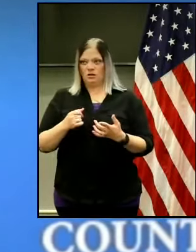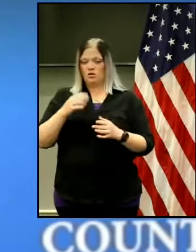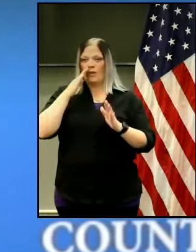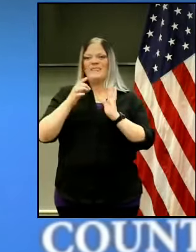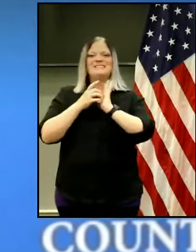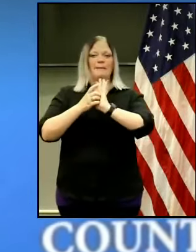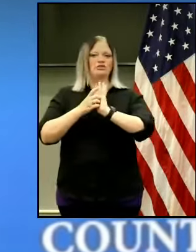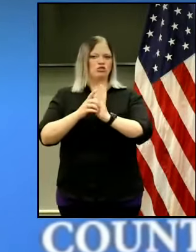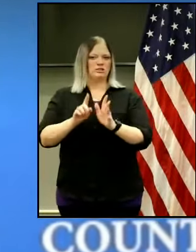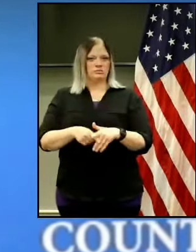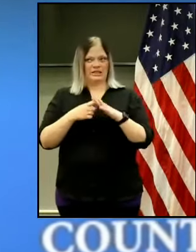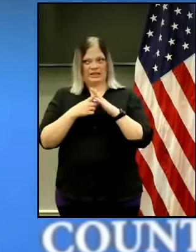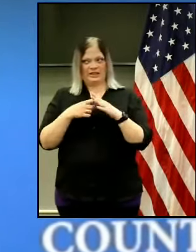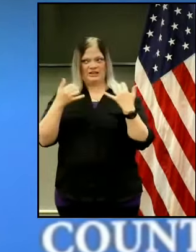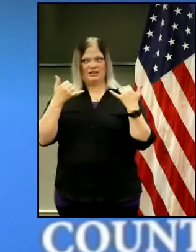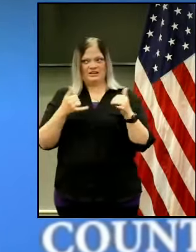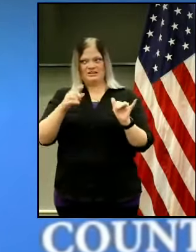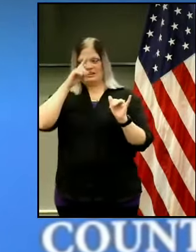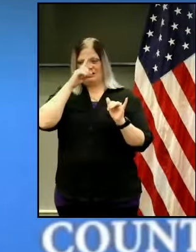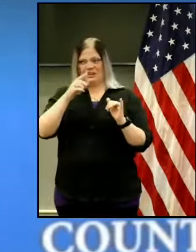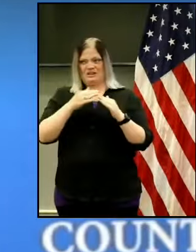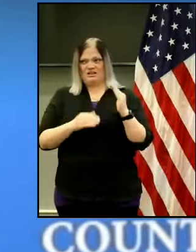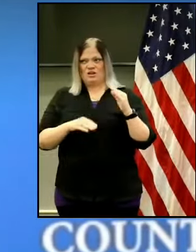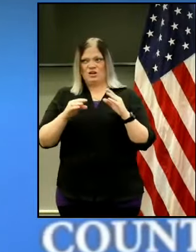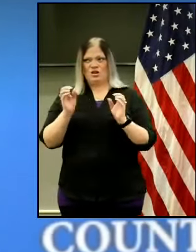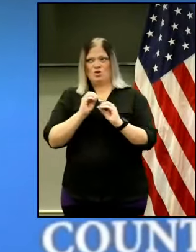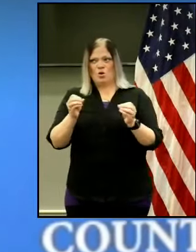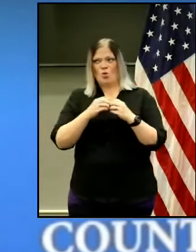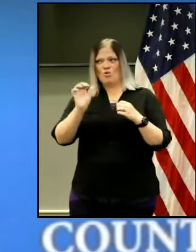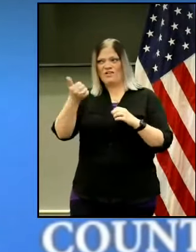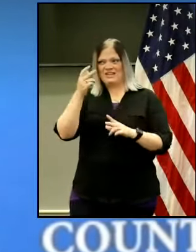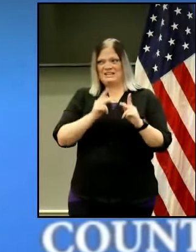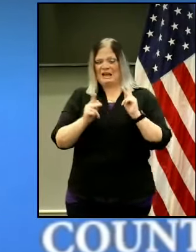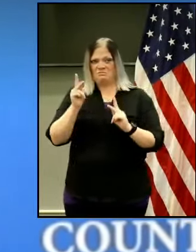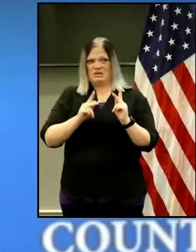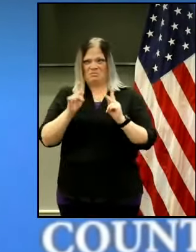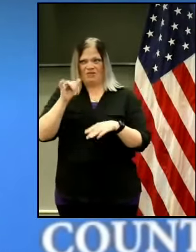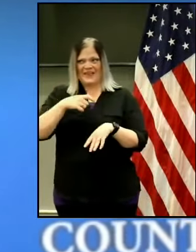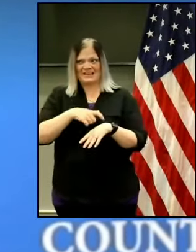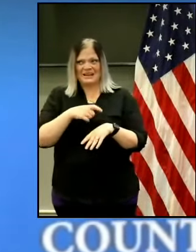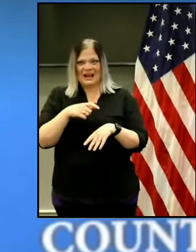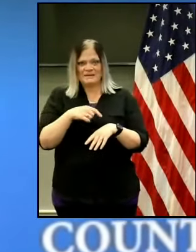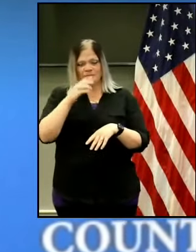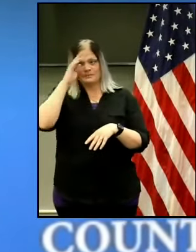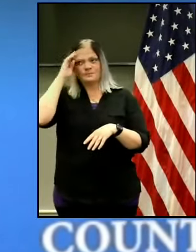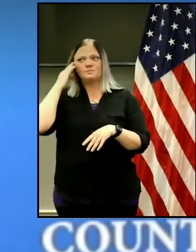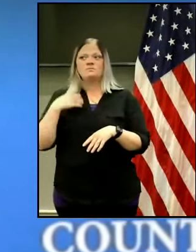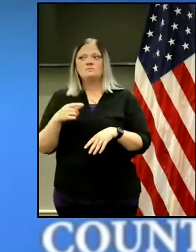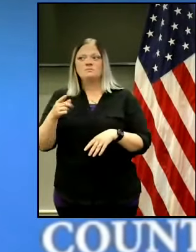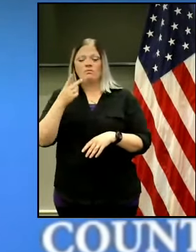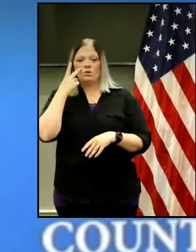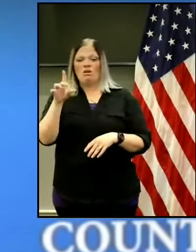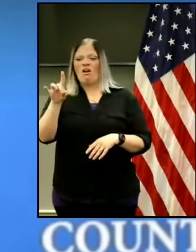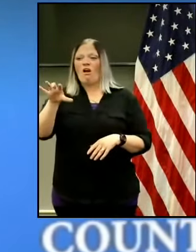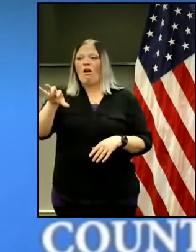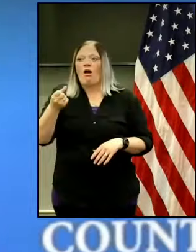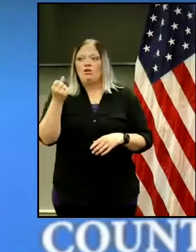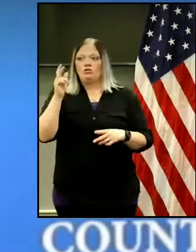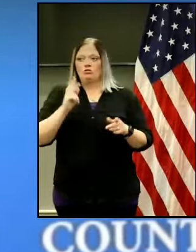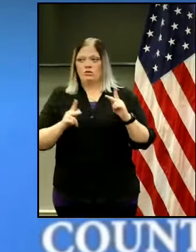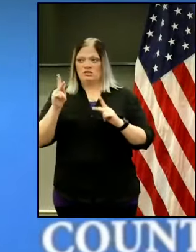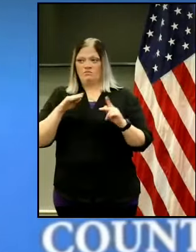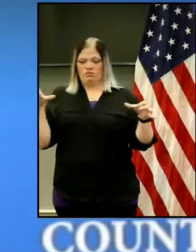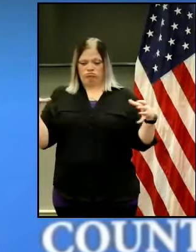demonstrations began, we were still, I think, under the number of 10 people gathered. Yes. And you see hundreds